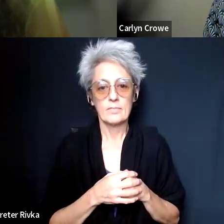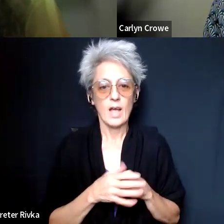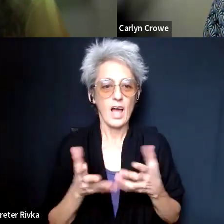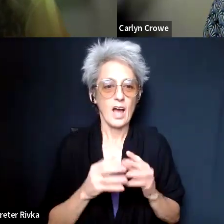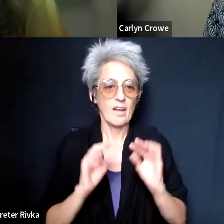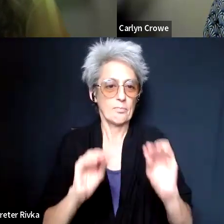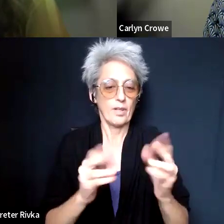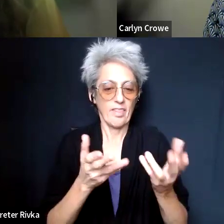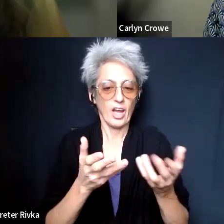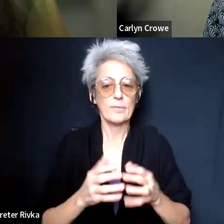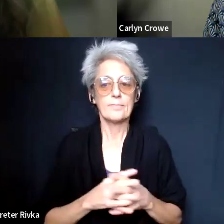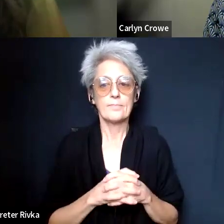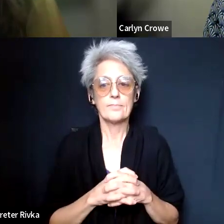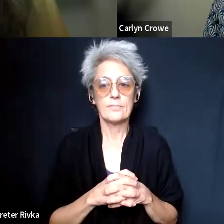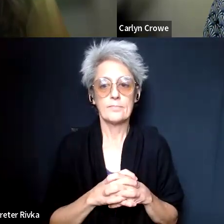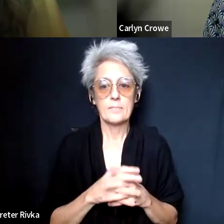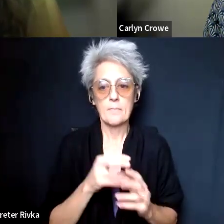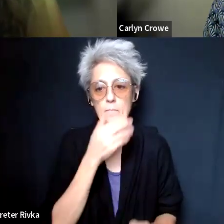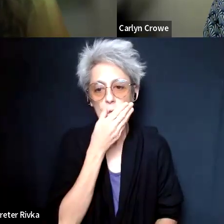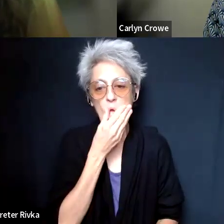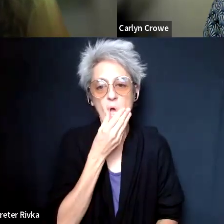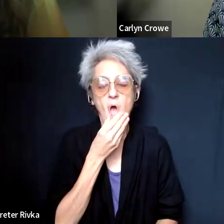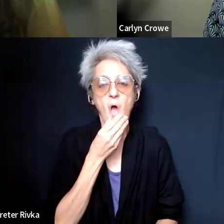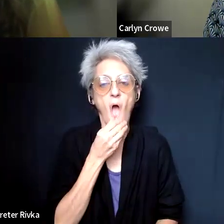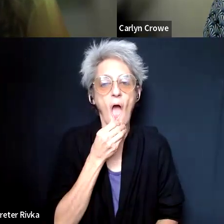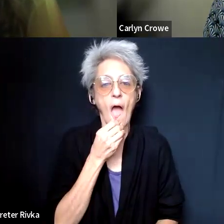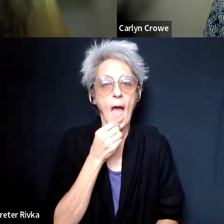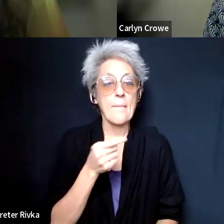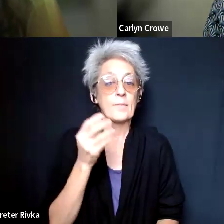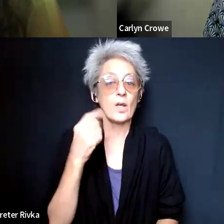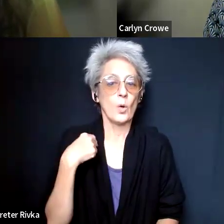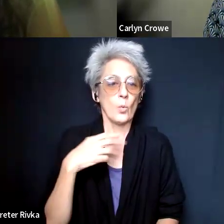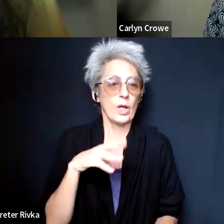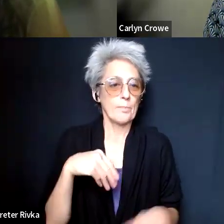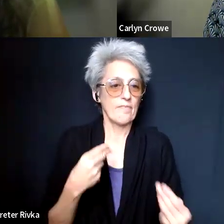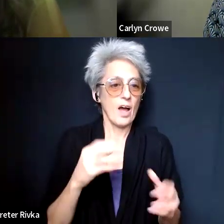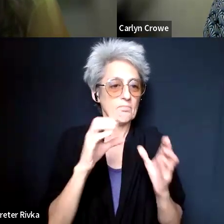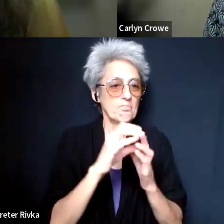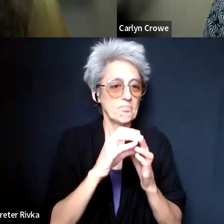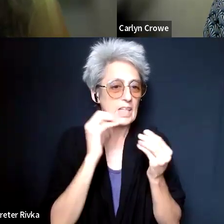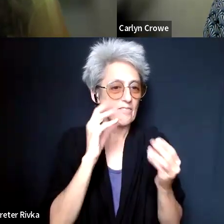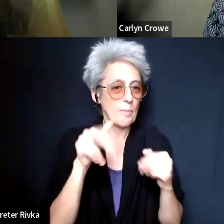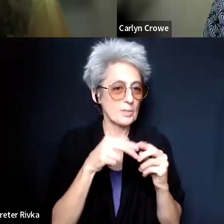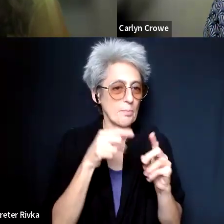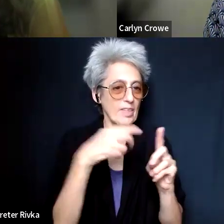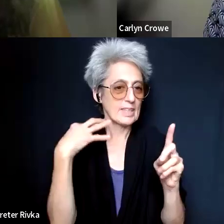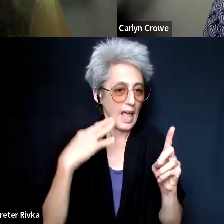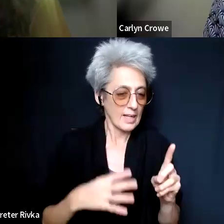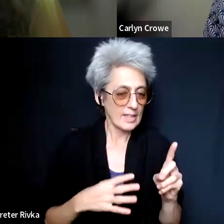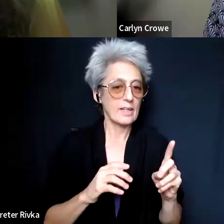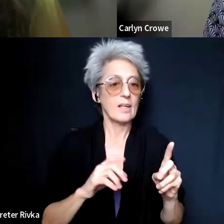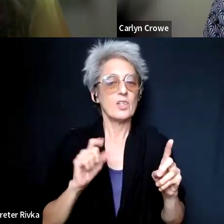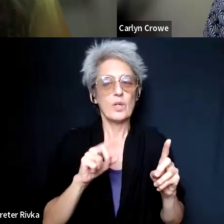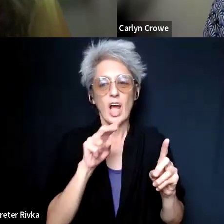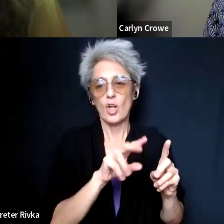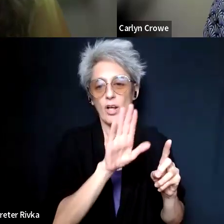So we give a little bit of information about the candidate and where you can find out more. So you can go to their websites to find out more